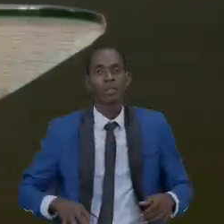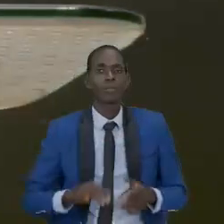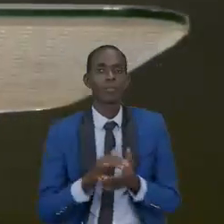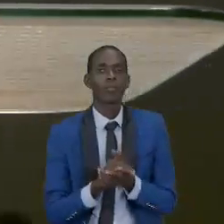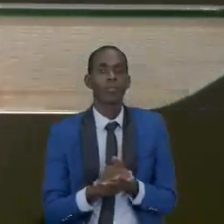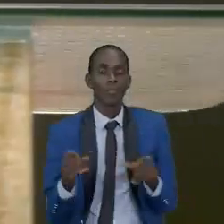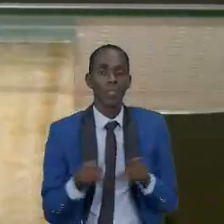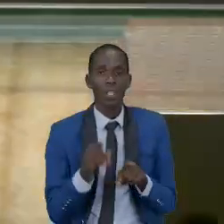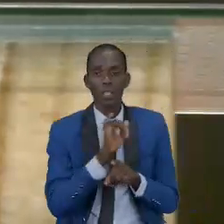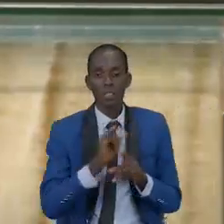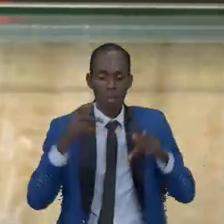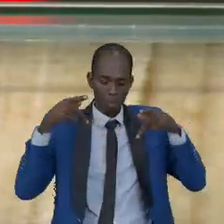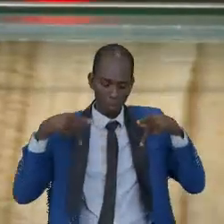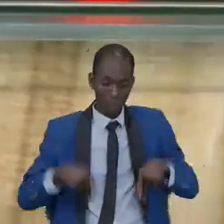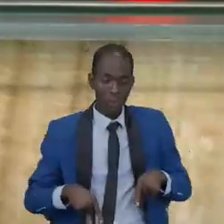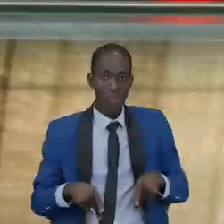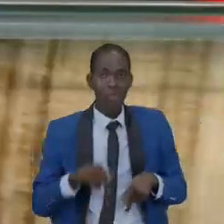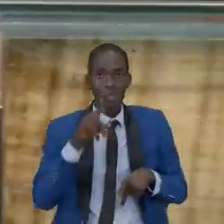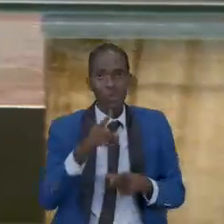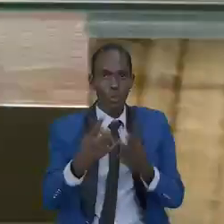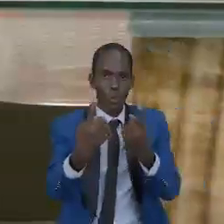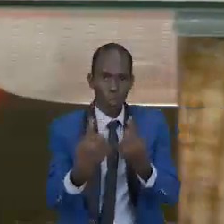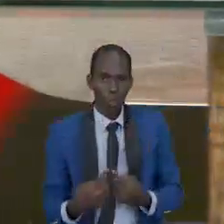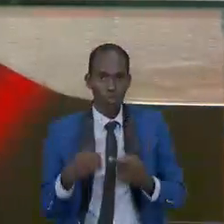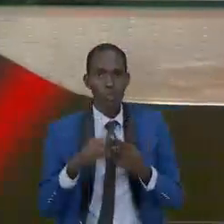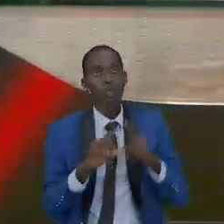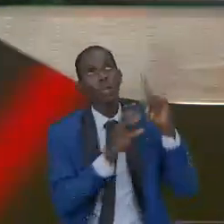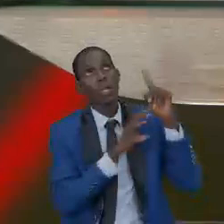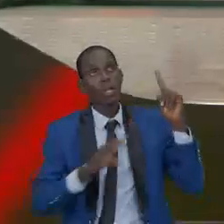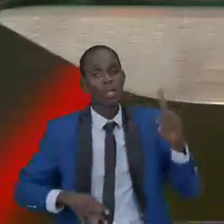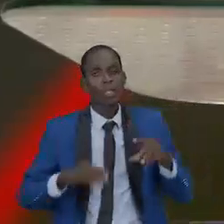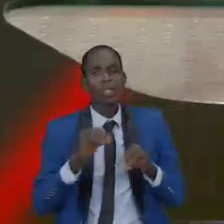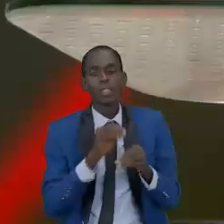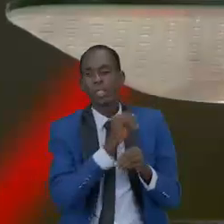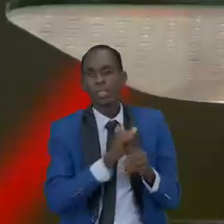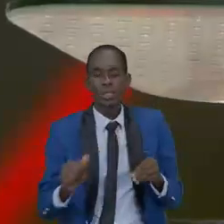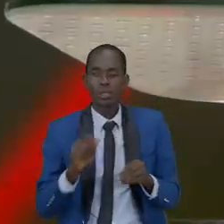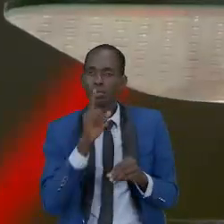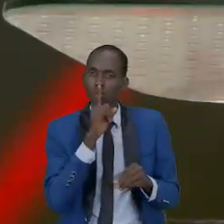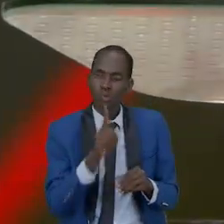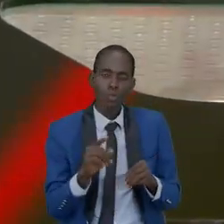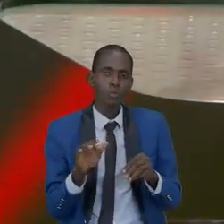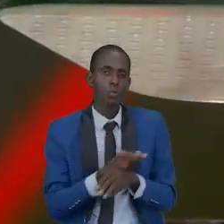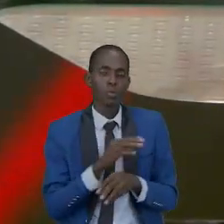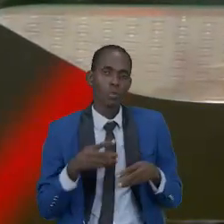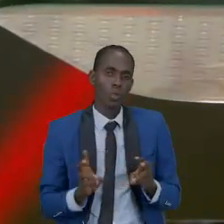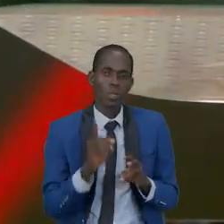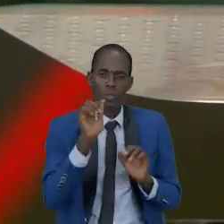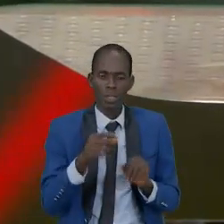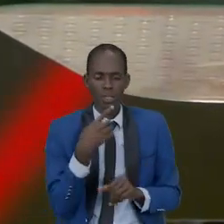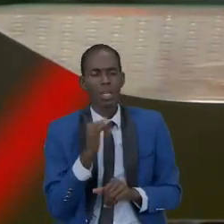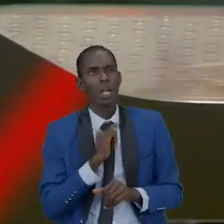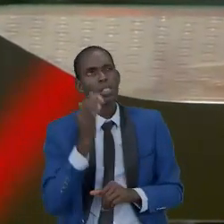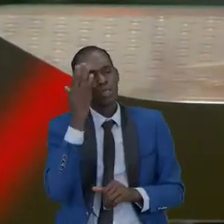an individual, you came to Christ in a definite way. And you can say, I know the